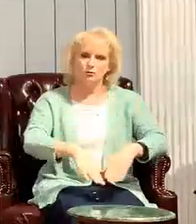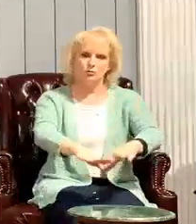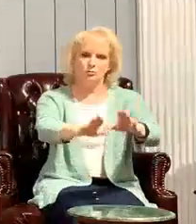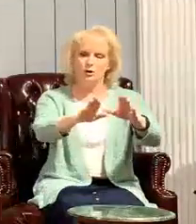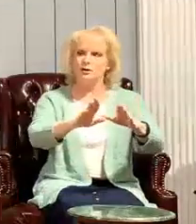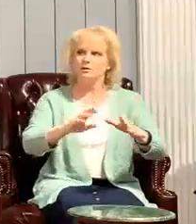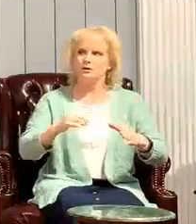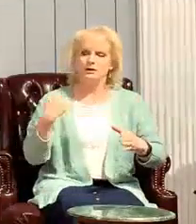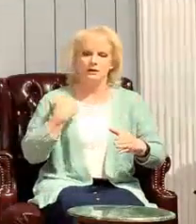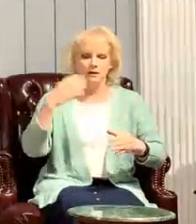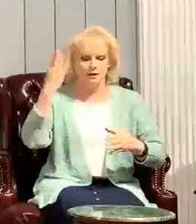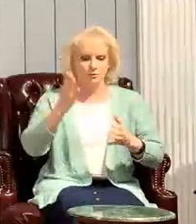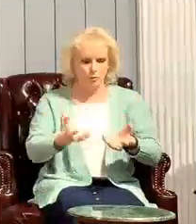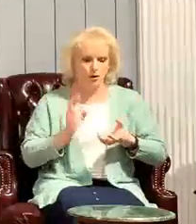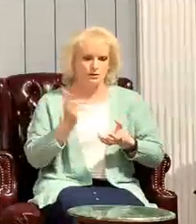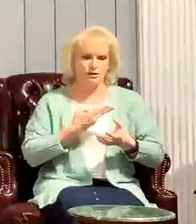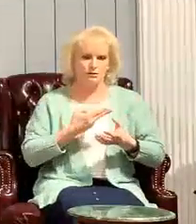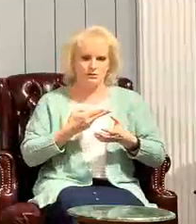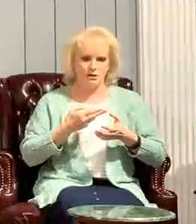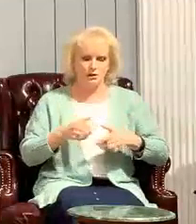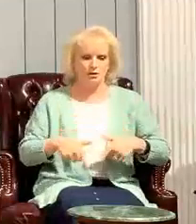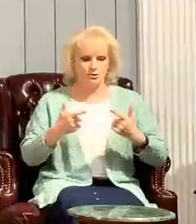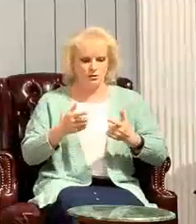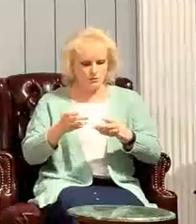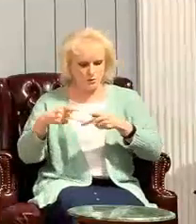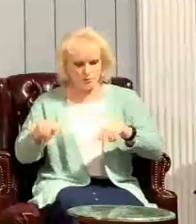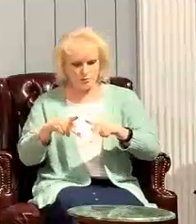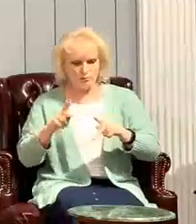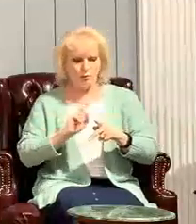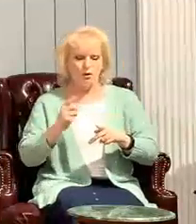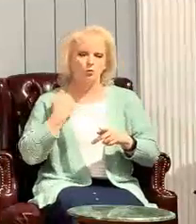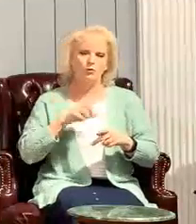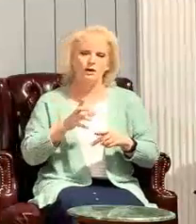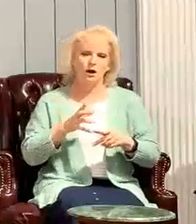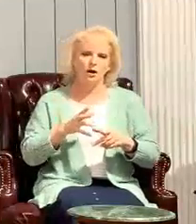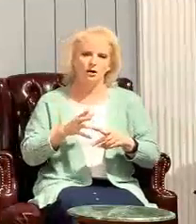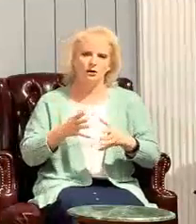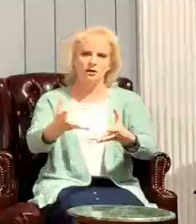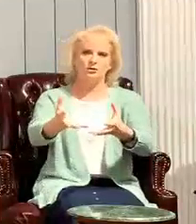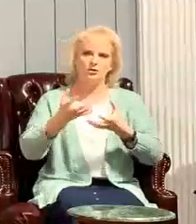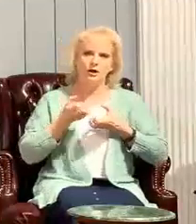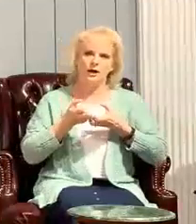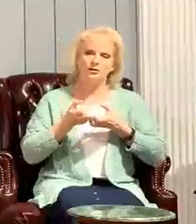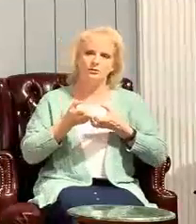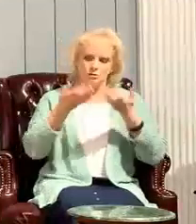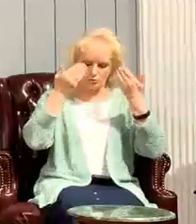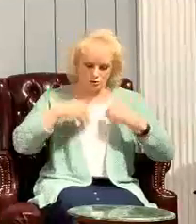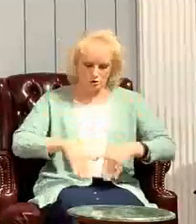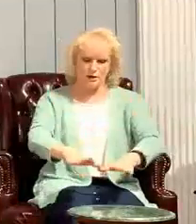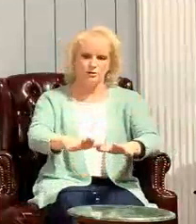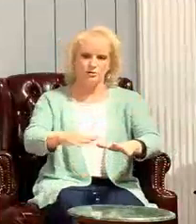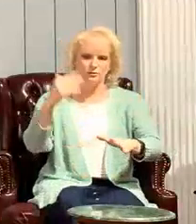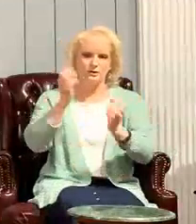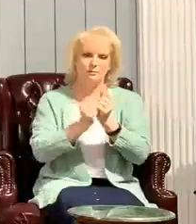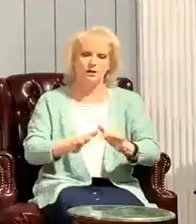live in a state where we are channels of His blessing. Not receivers, but we're givers. It's more